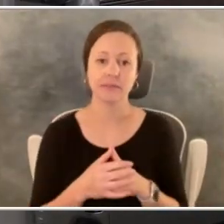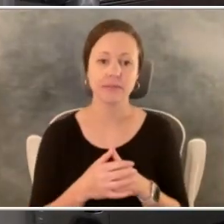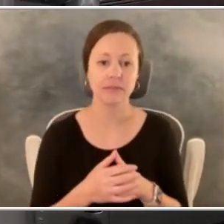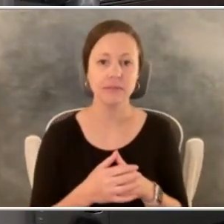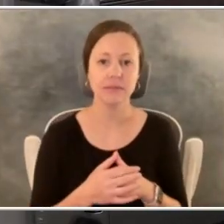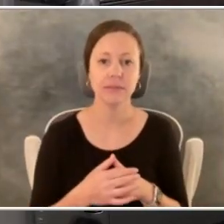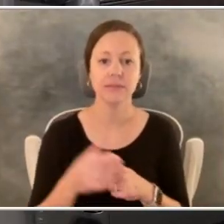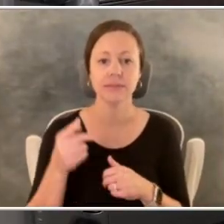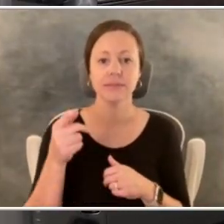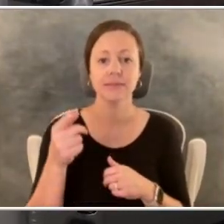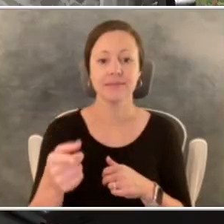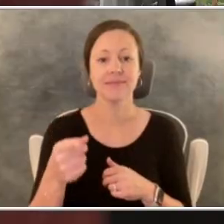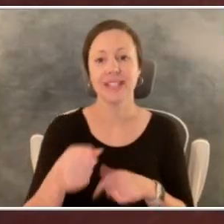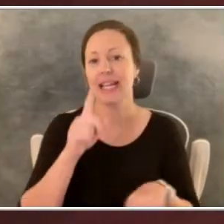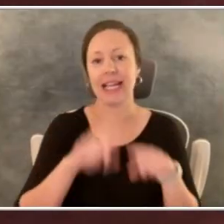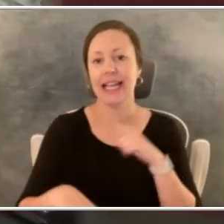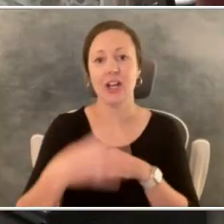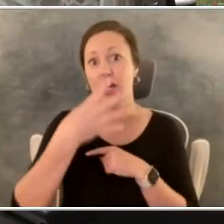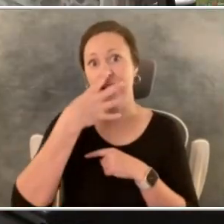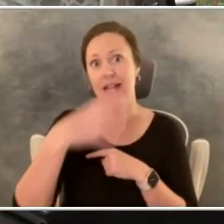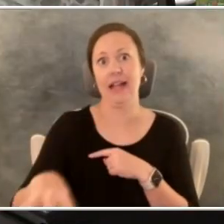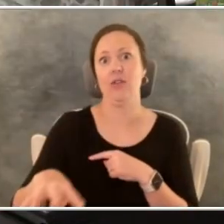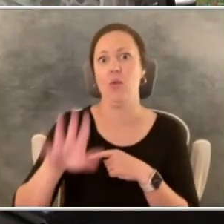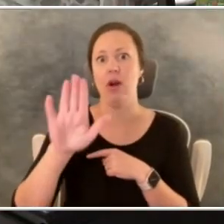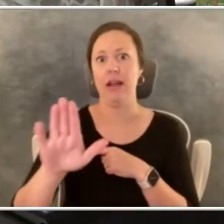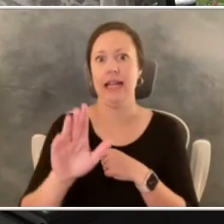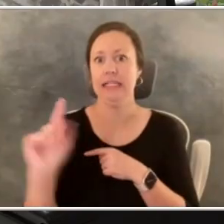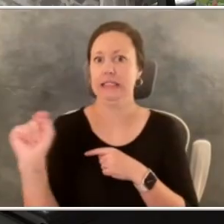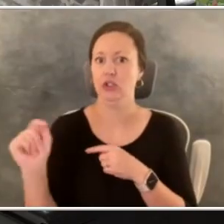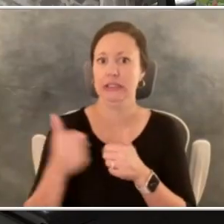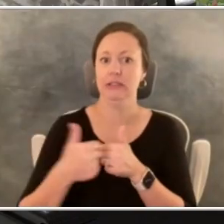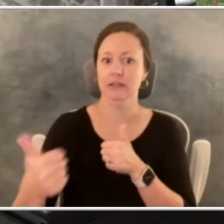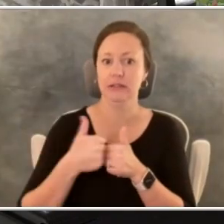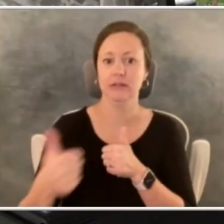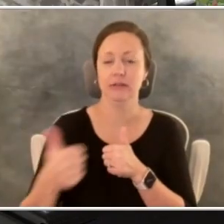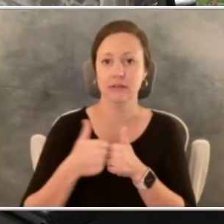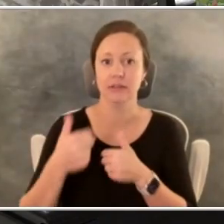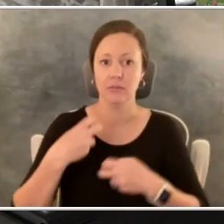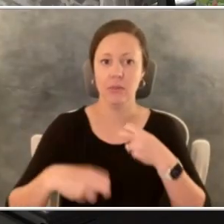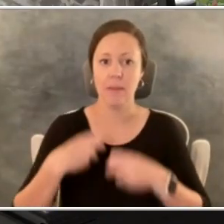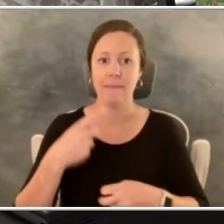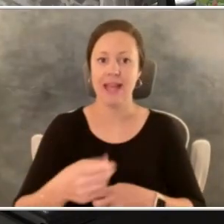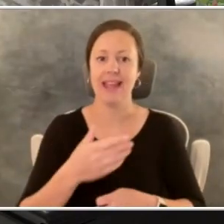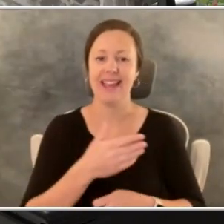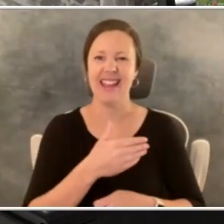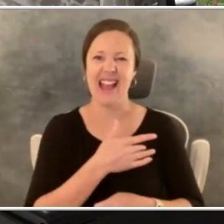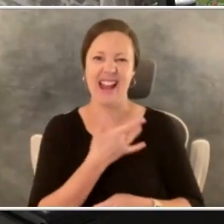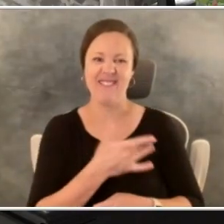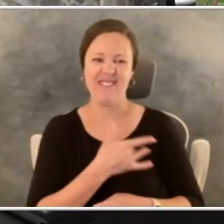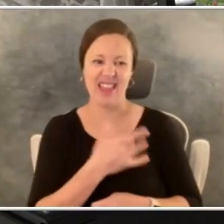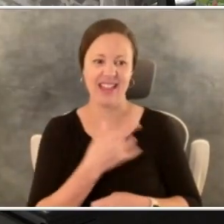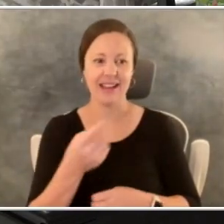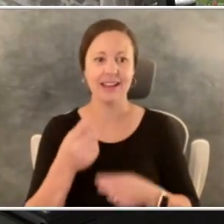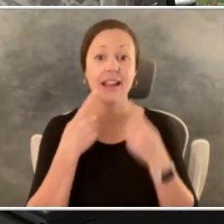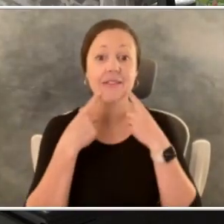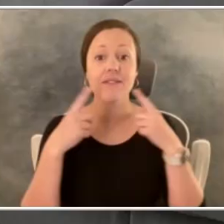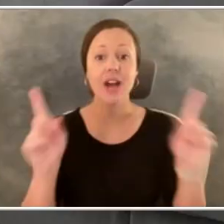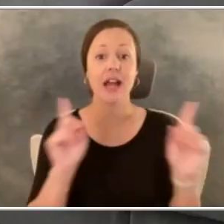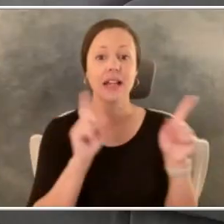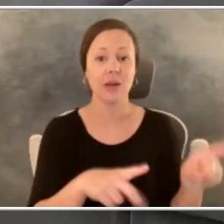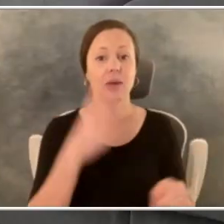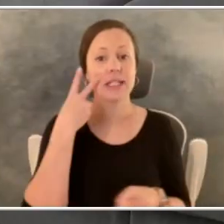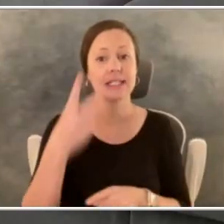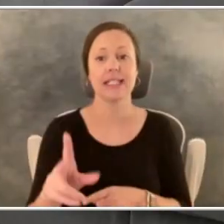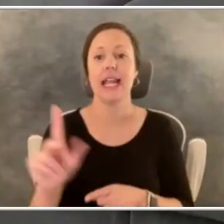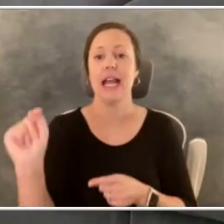ignore the frequent urination, Jack just had a feeling. He finally saw a urologist, and the news was